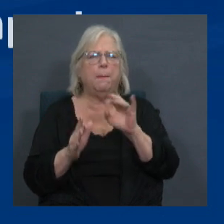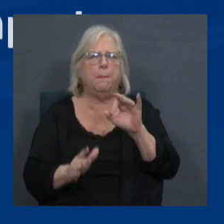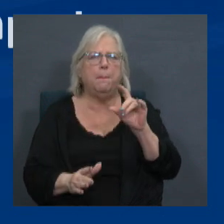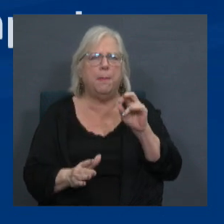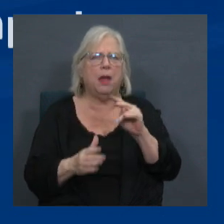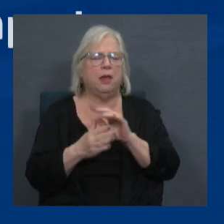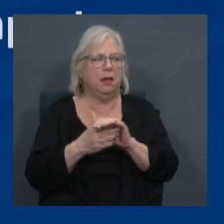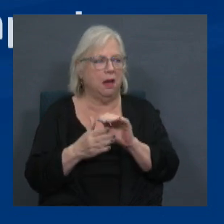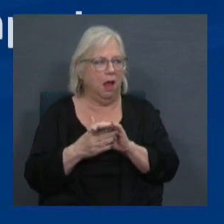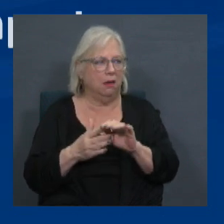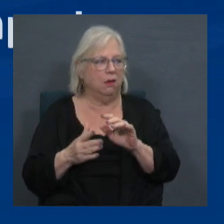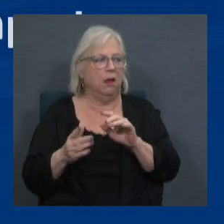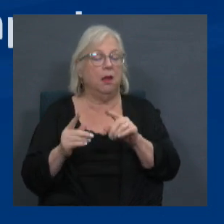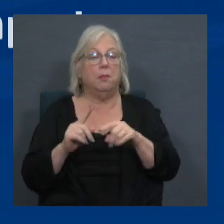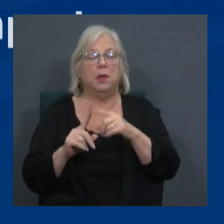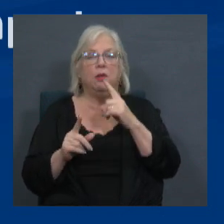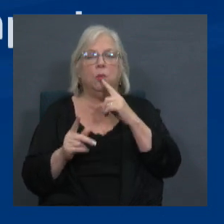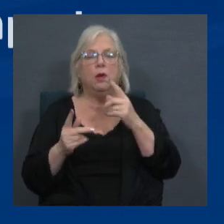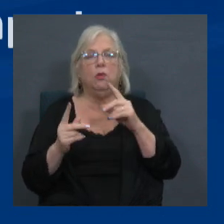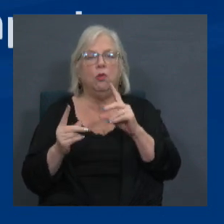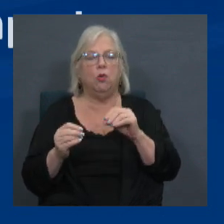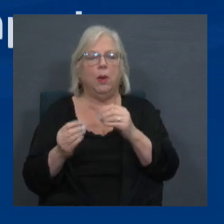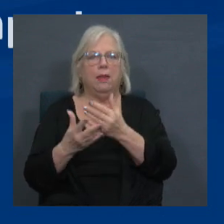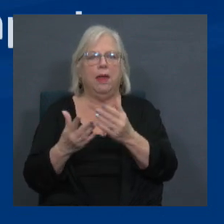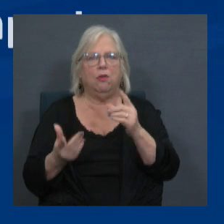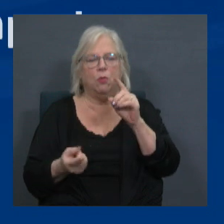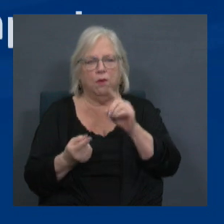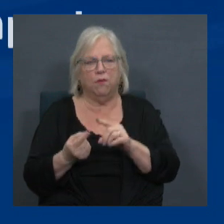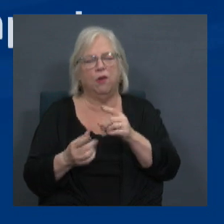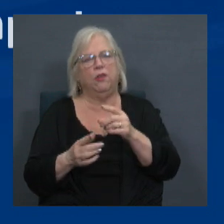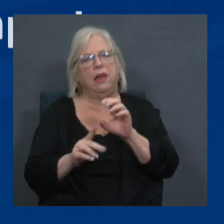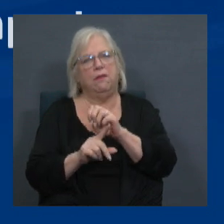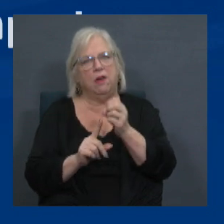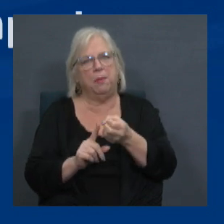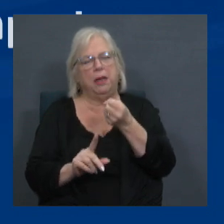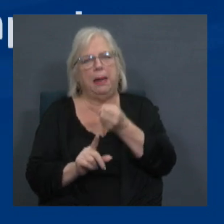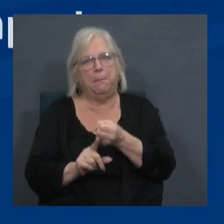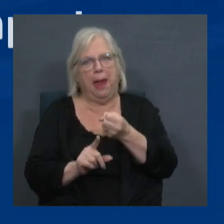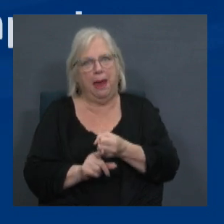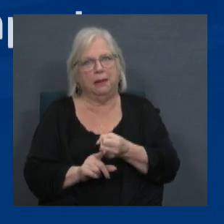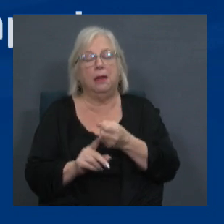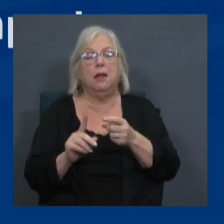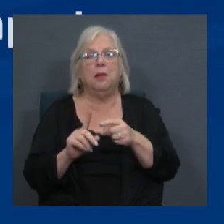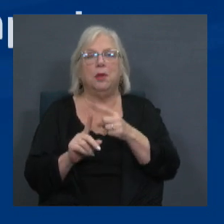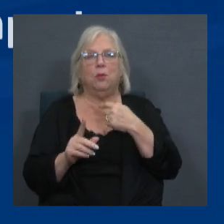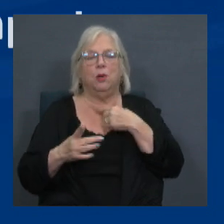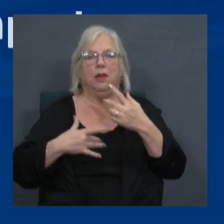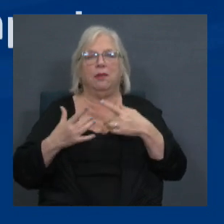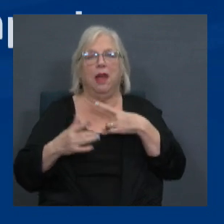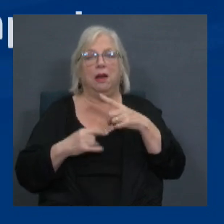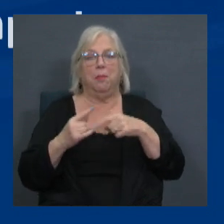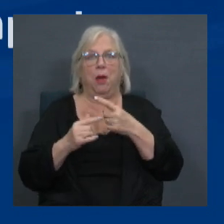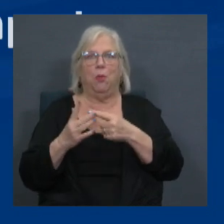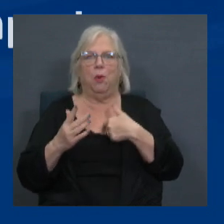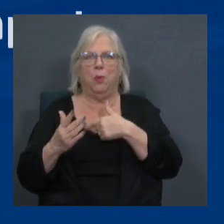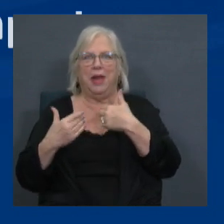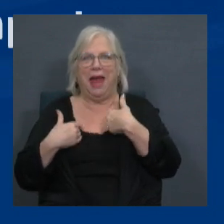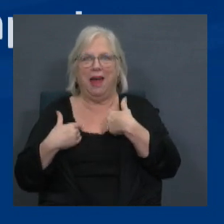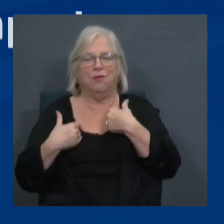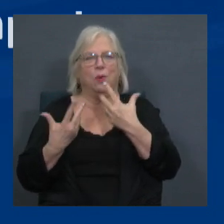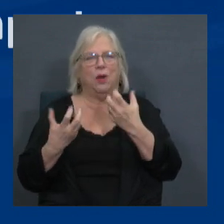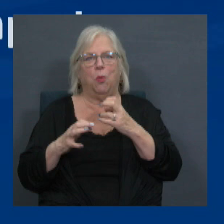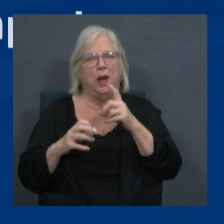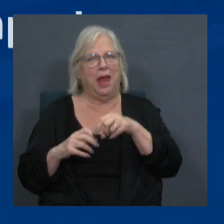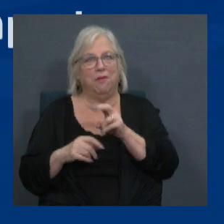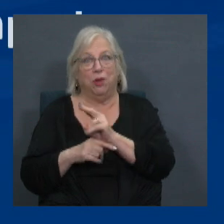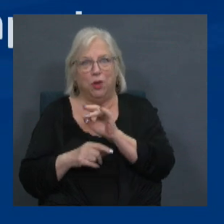environmental impacts. So we're excited about that. Well, while we're excited about what we have, we don't want to have to use it, but if